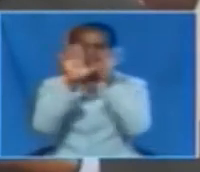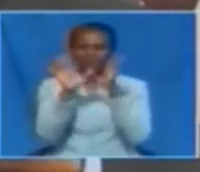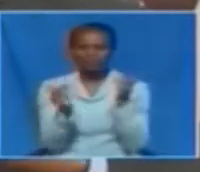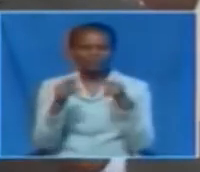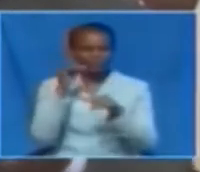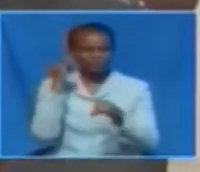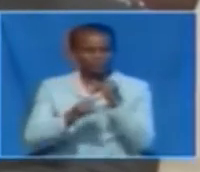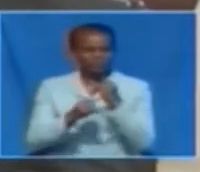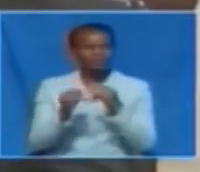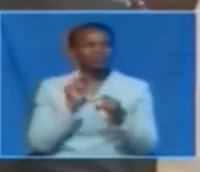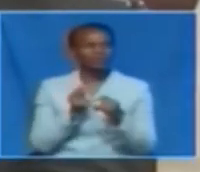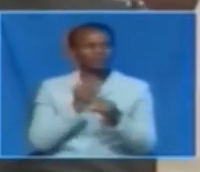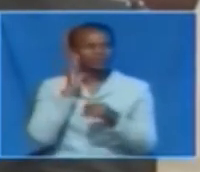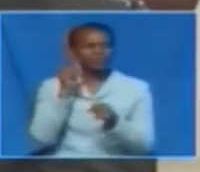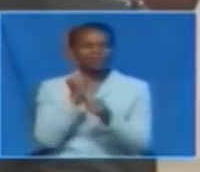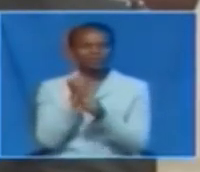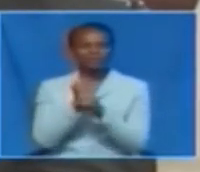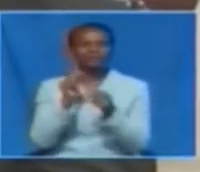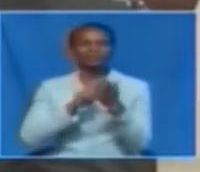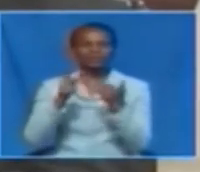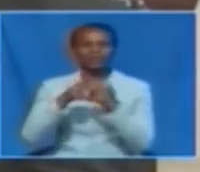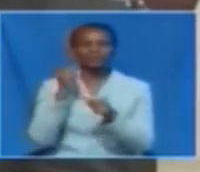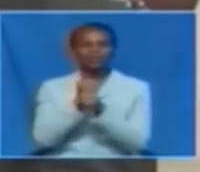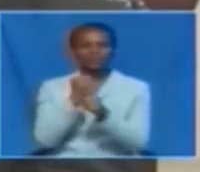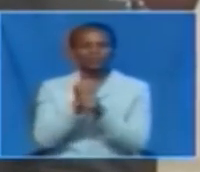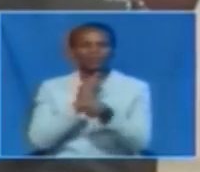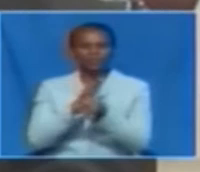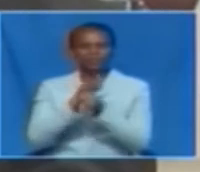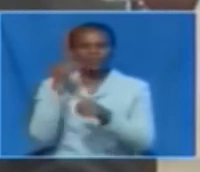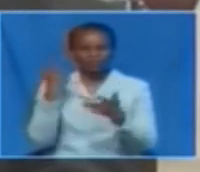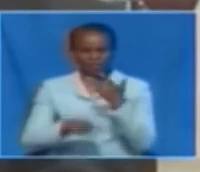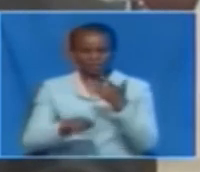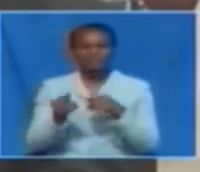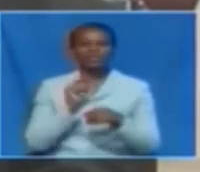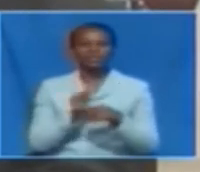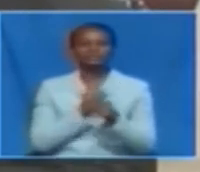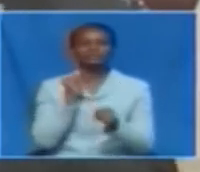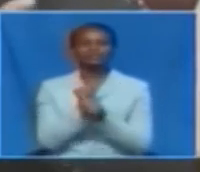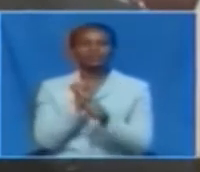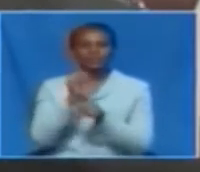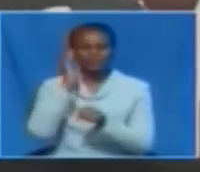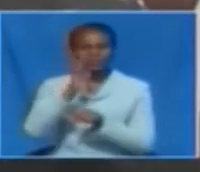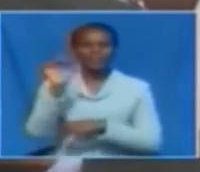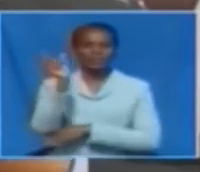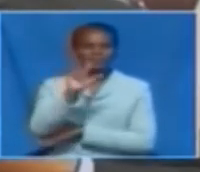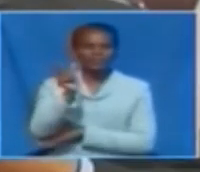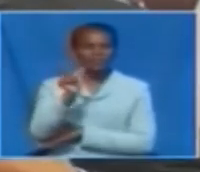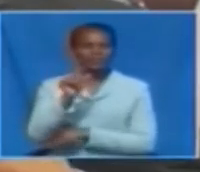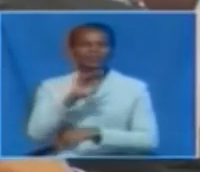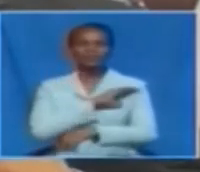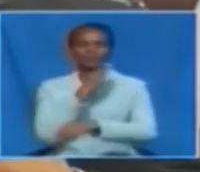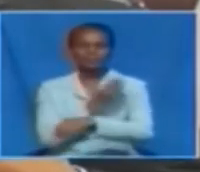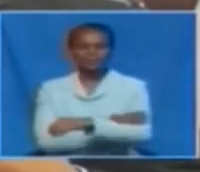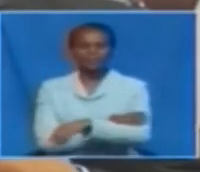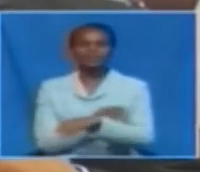we conclude this, we are going to have a working program upon which we are going to base our relationship. MMD strengths, in this